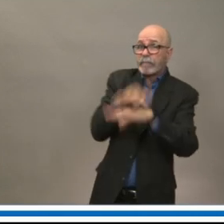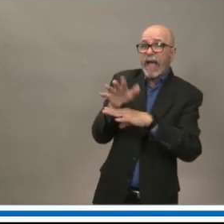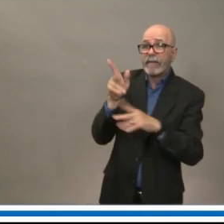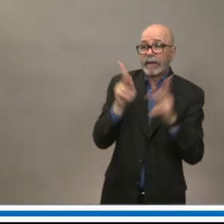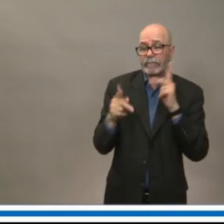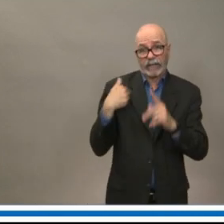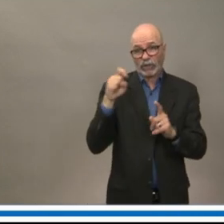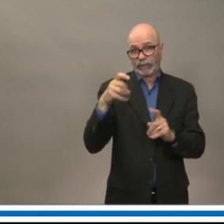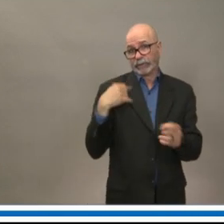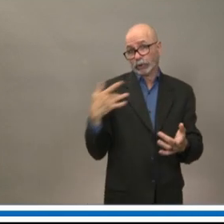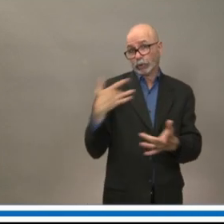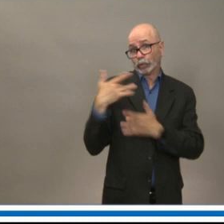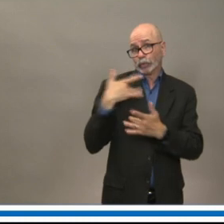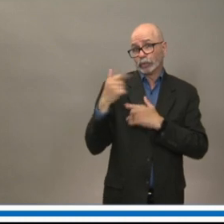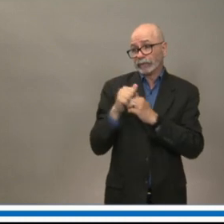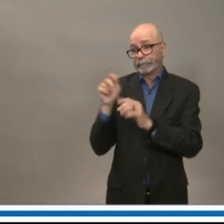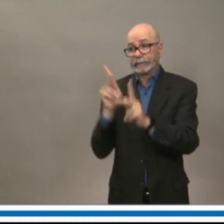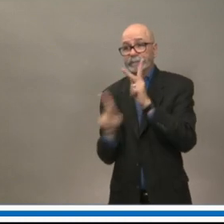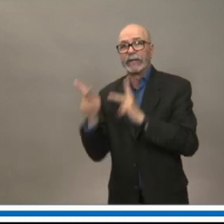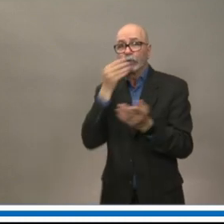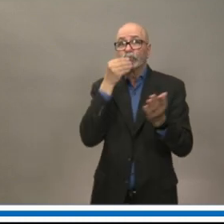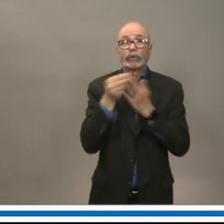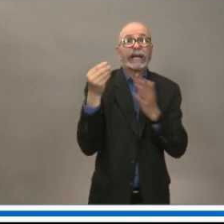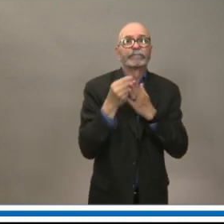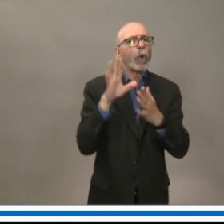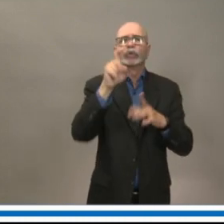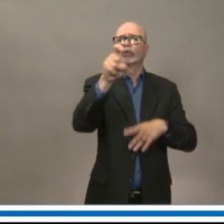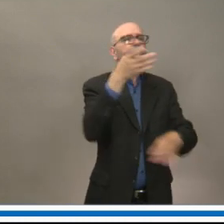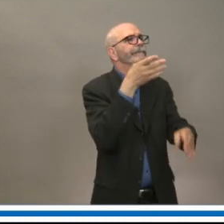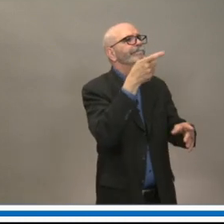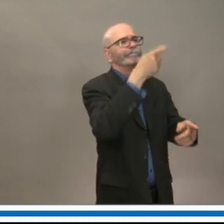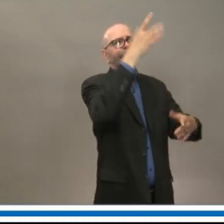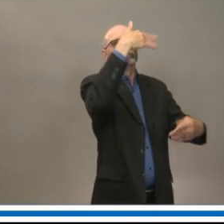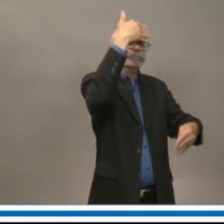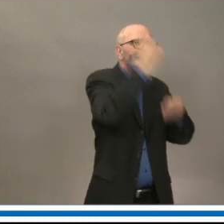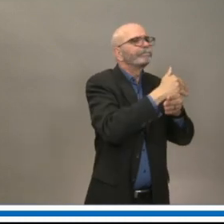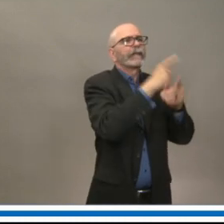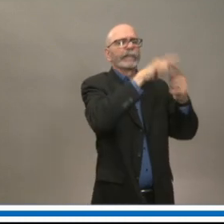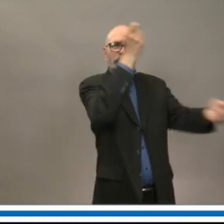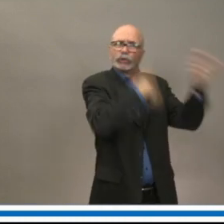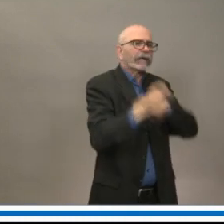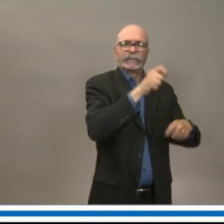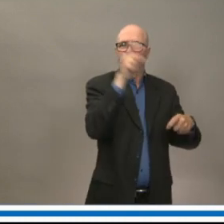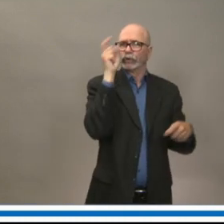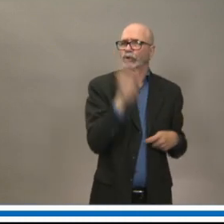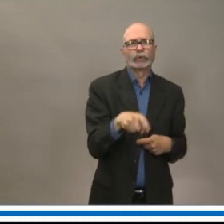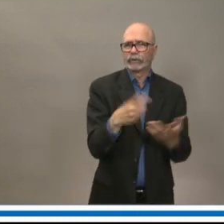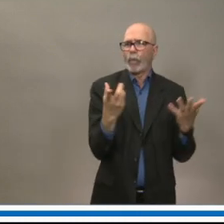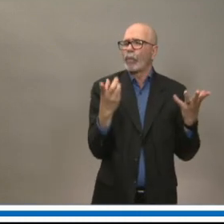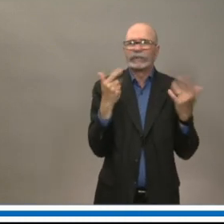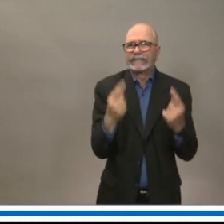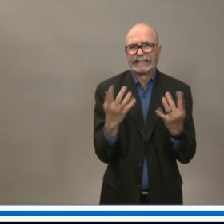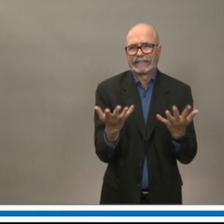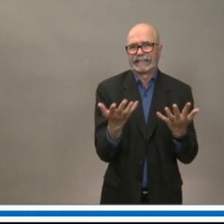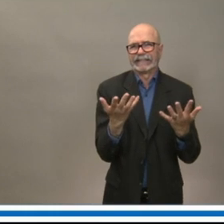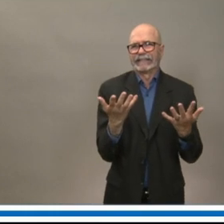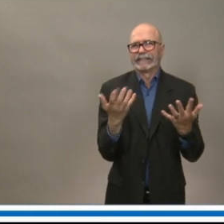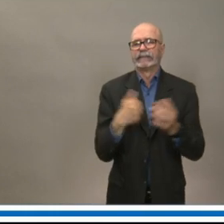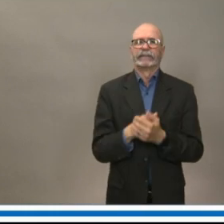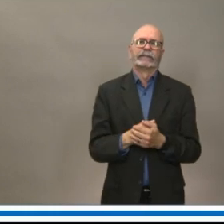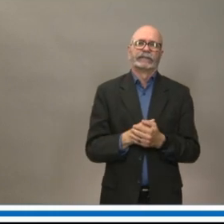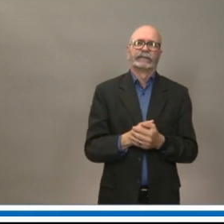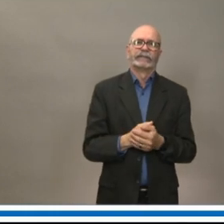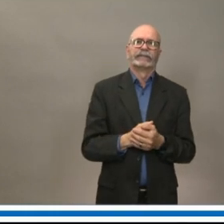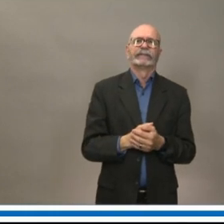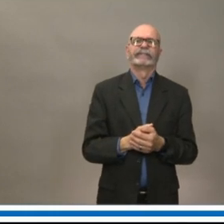change for the next few weeks? So this was a topic of conversation actually with my team this morning. We